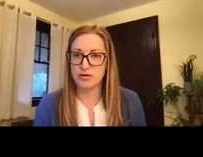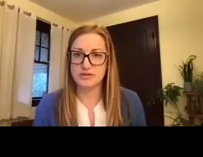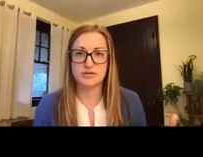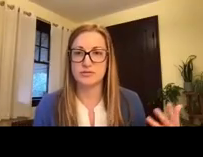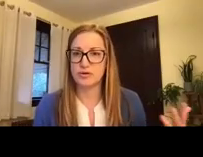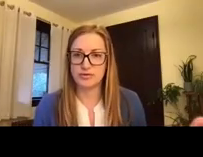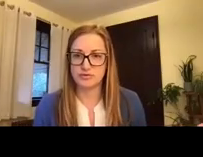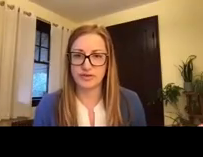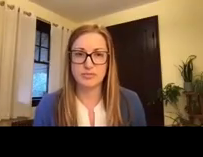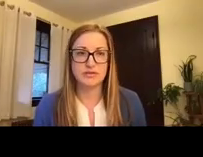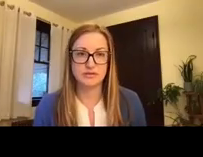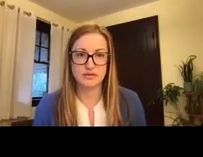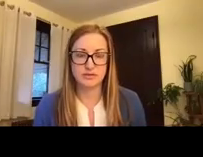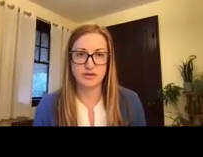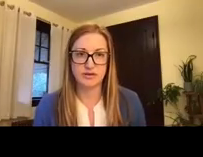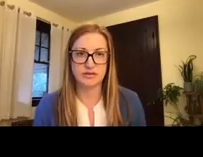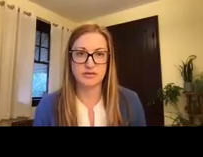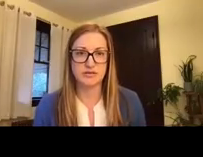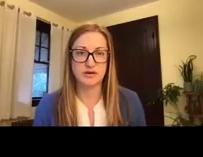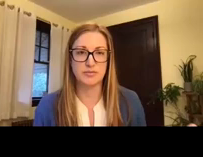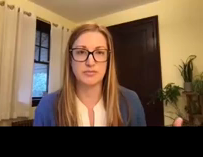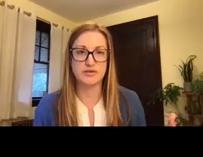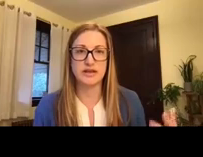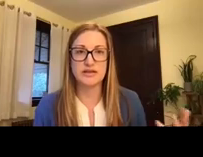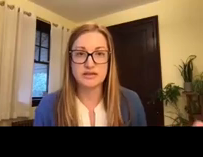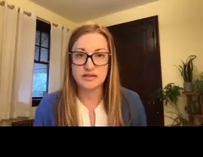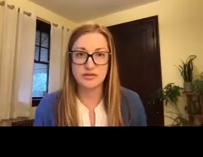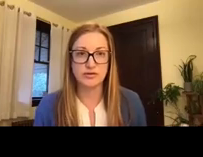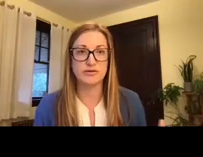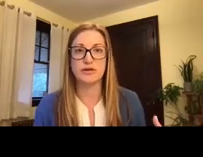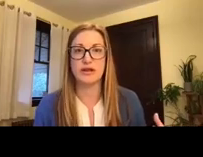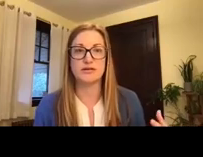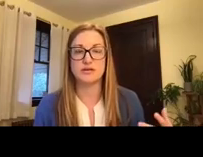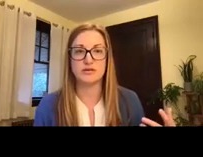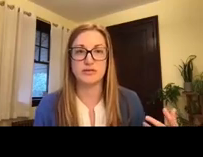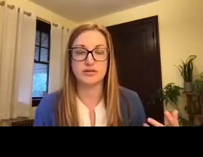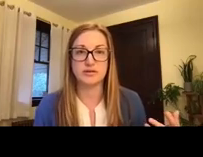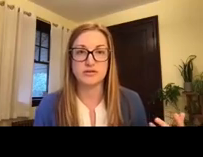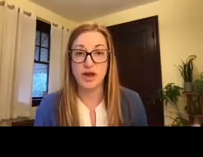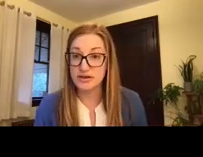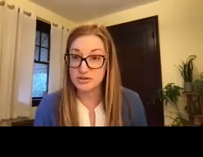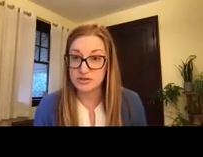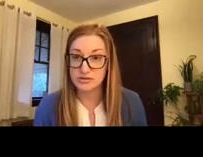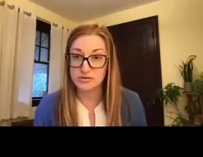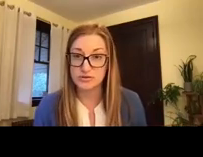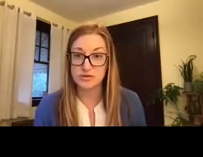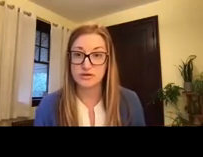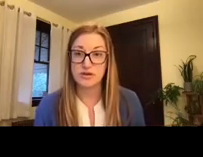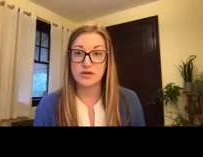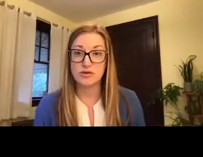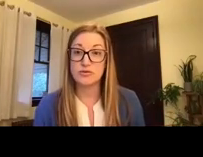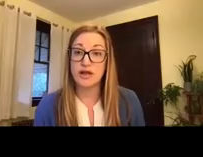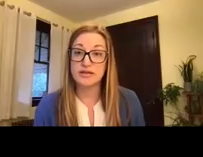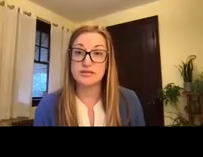with either autism or other developmental disabilities. The techniques they learn and, you know, the strategies they're used